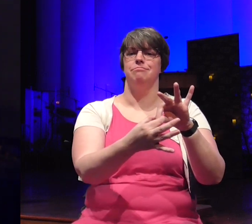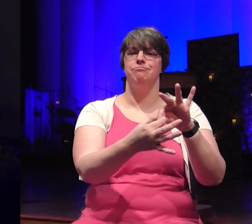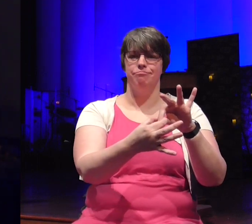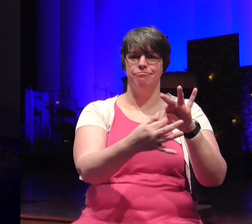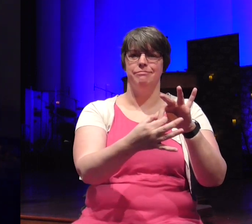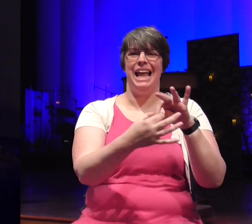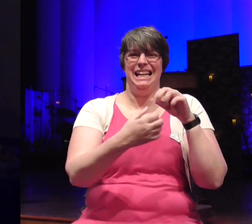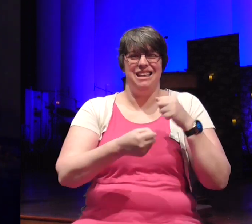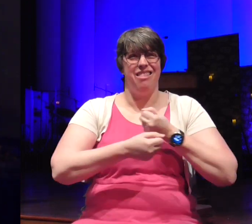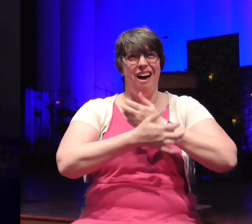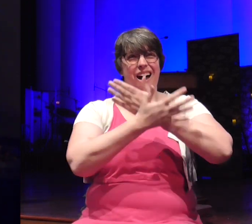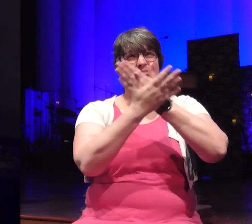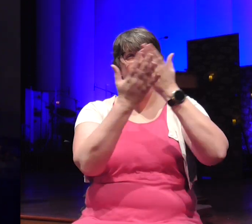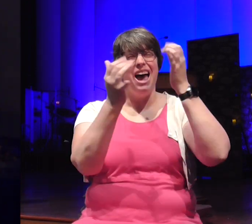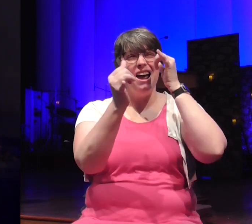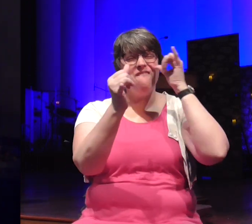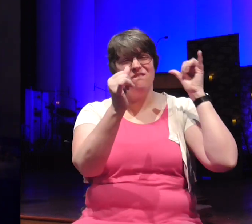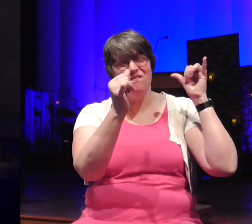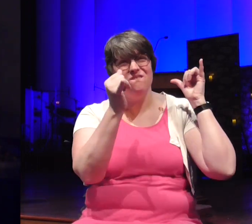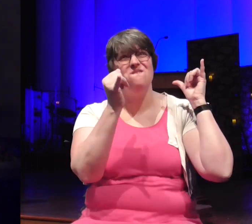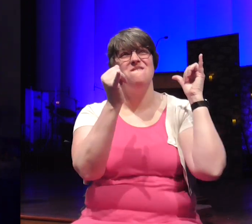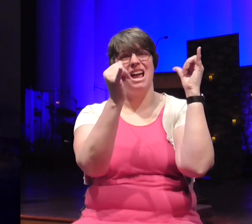into the vast, infinite love